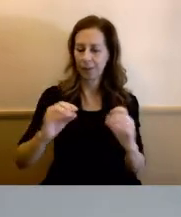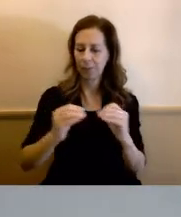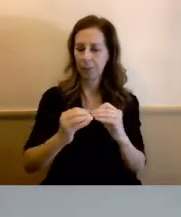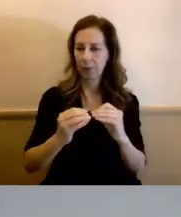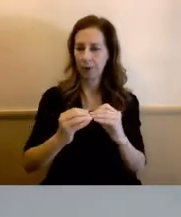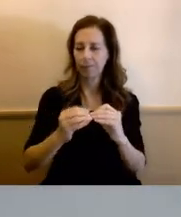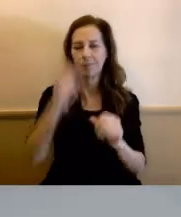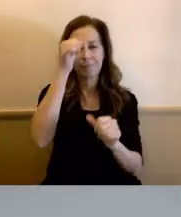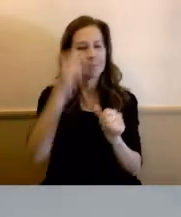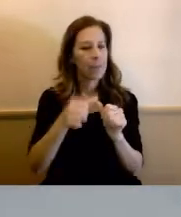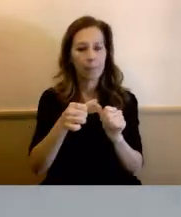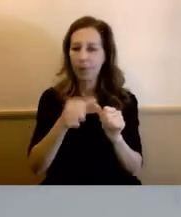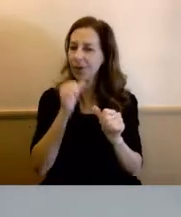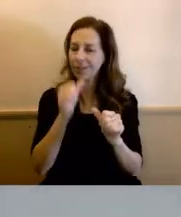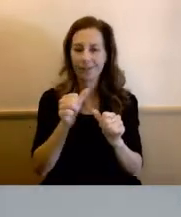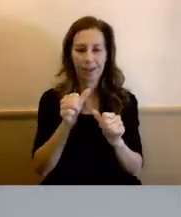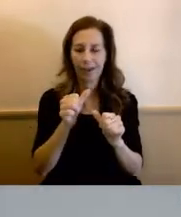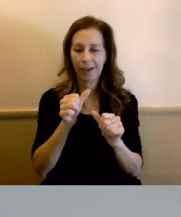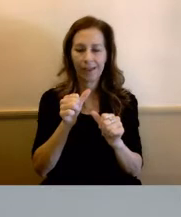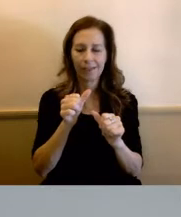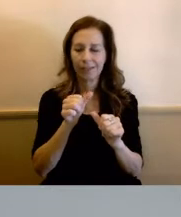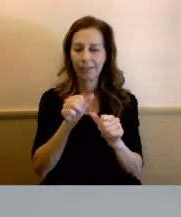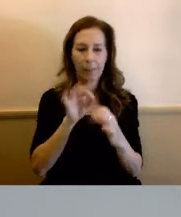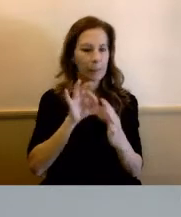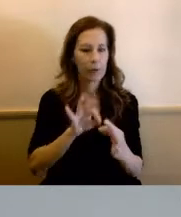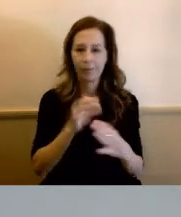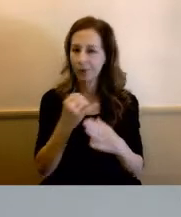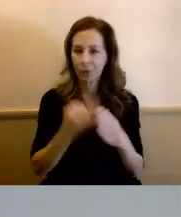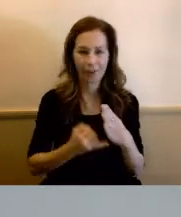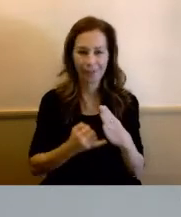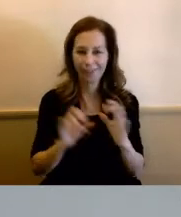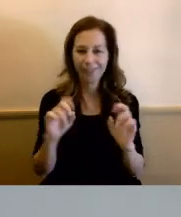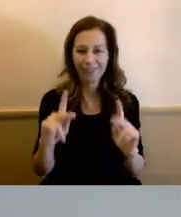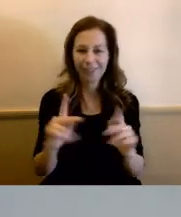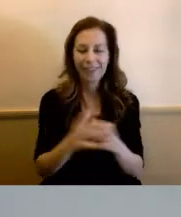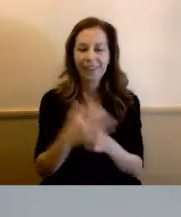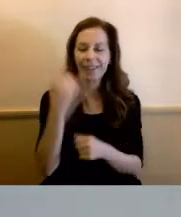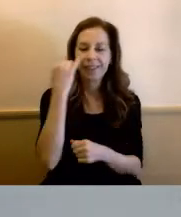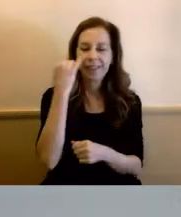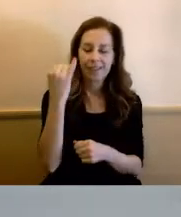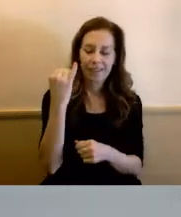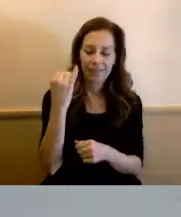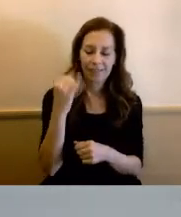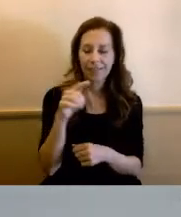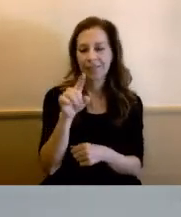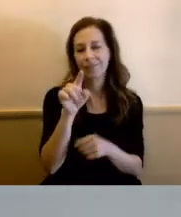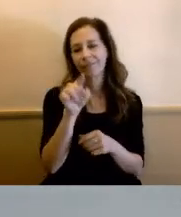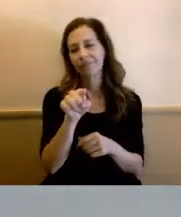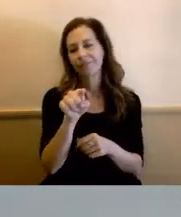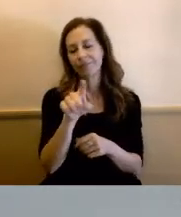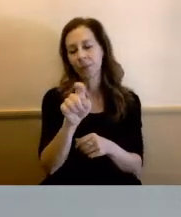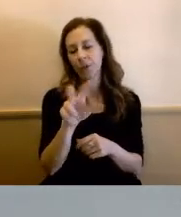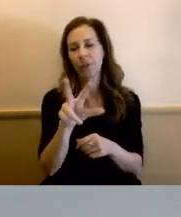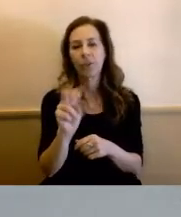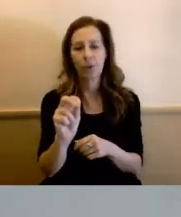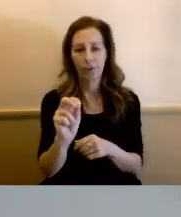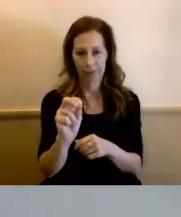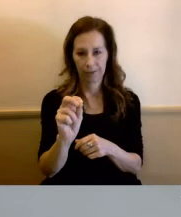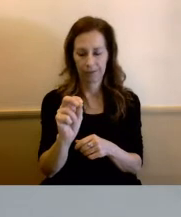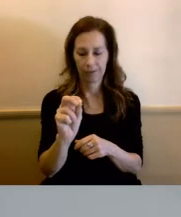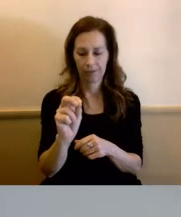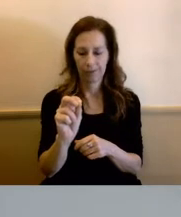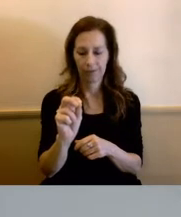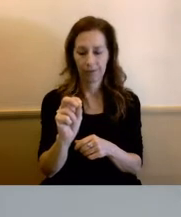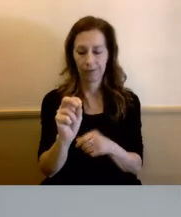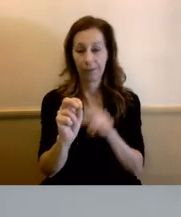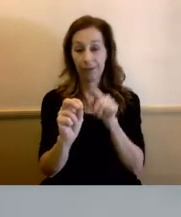drawn to scale. Okay. So say if this is 130 degrees. If I give you one, go